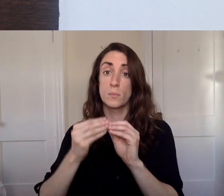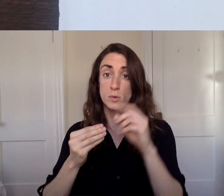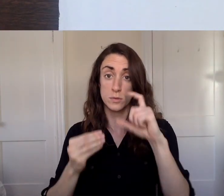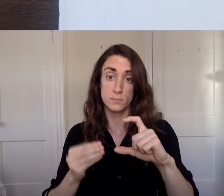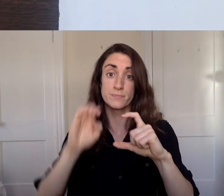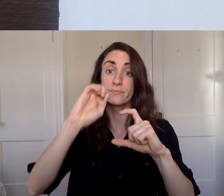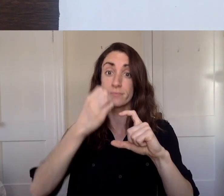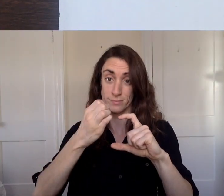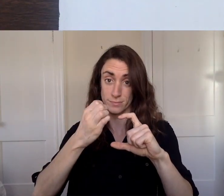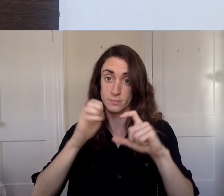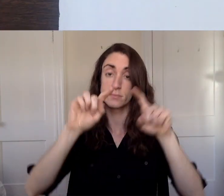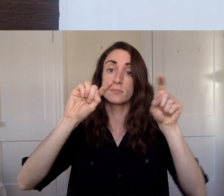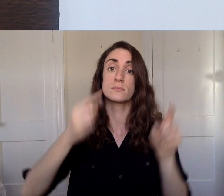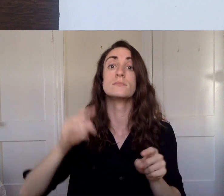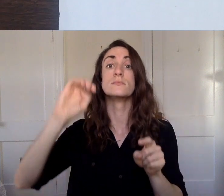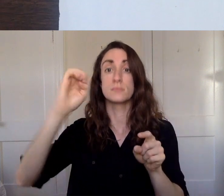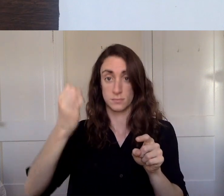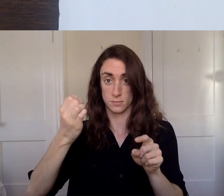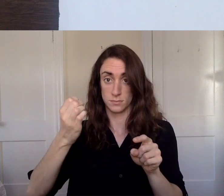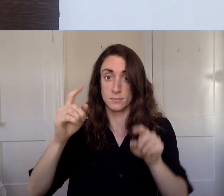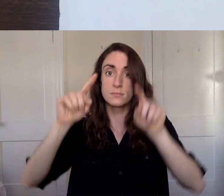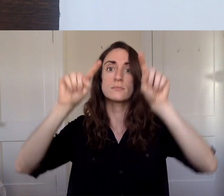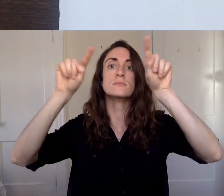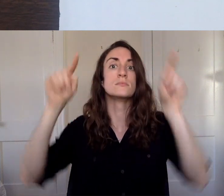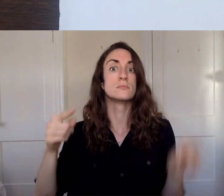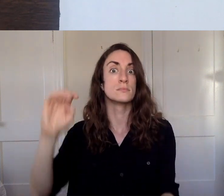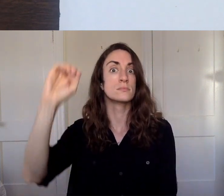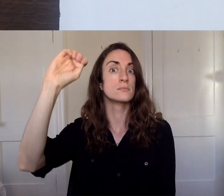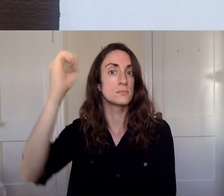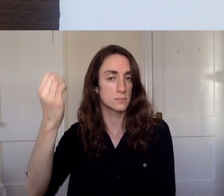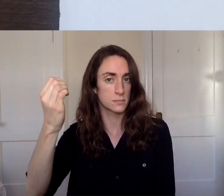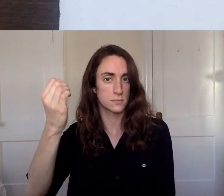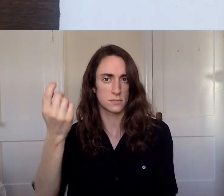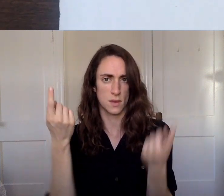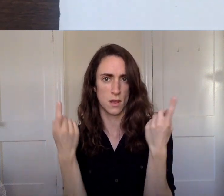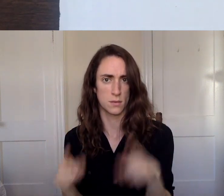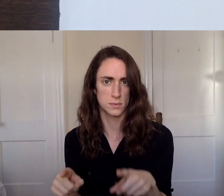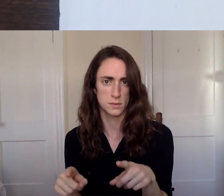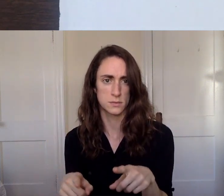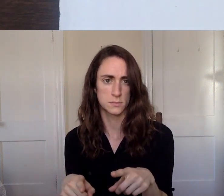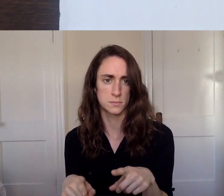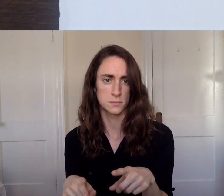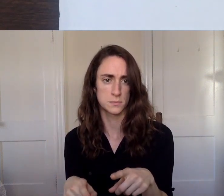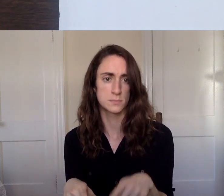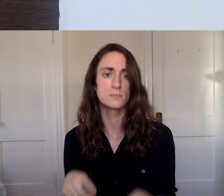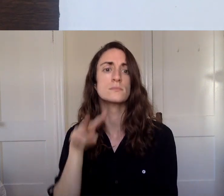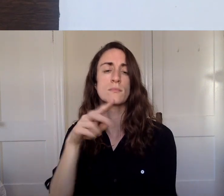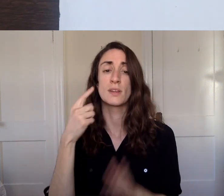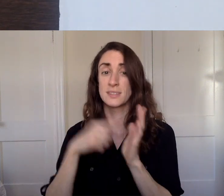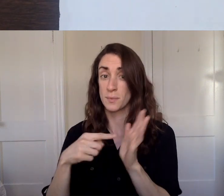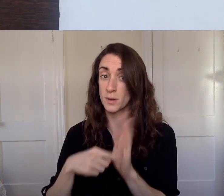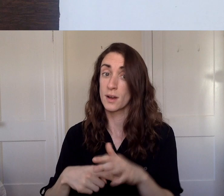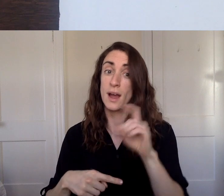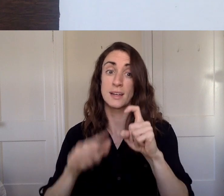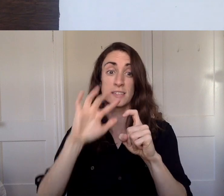Now what if we have a term raised to a power, raised to another power, raised to yet another power? How does that third step play